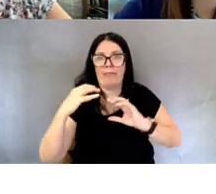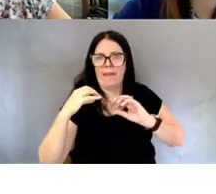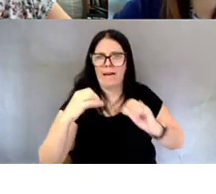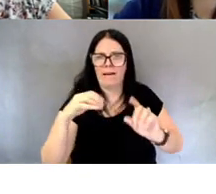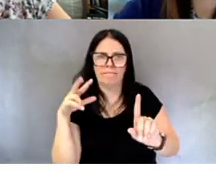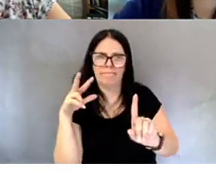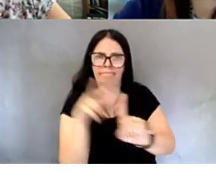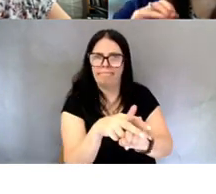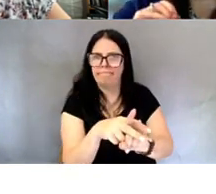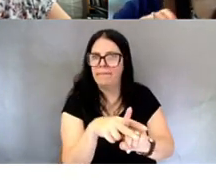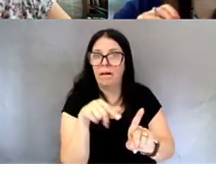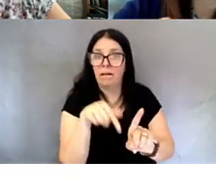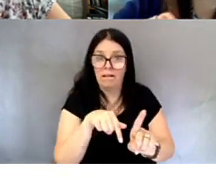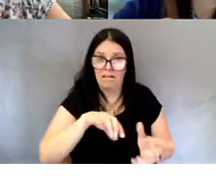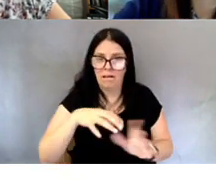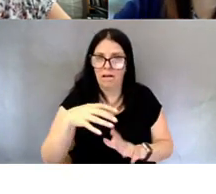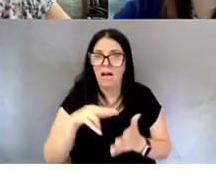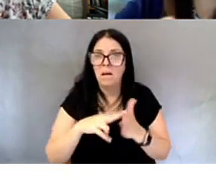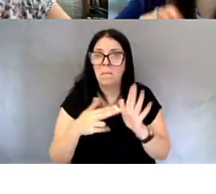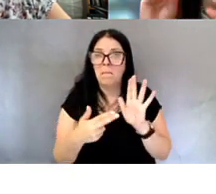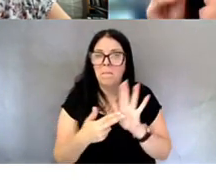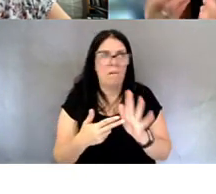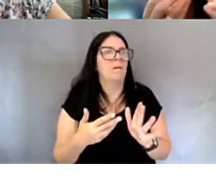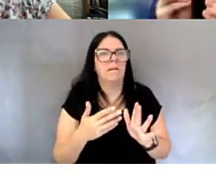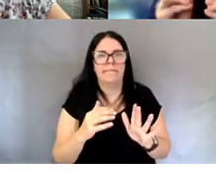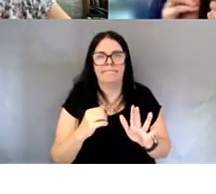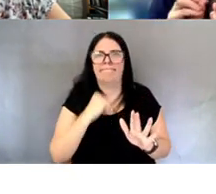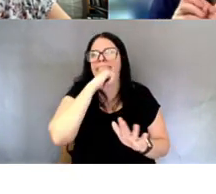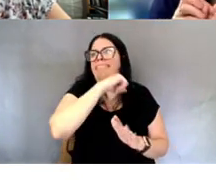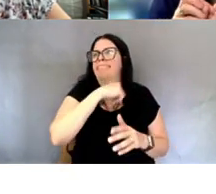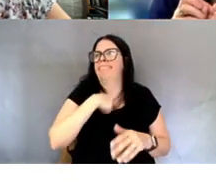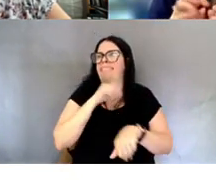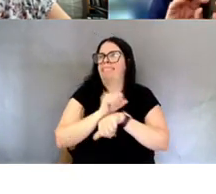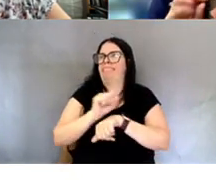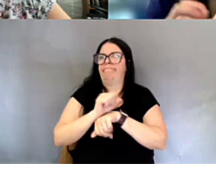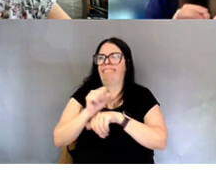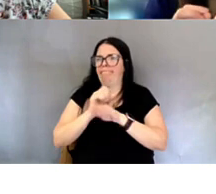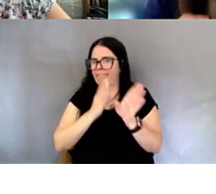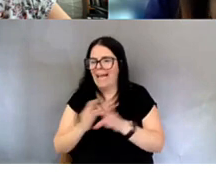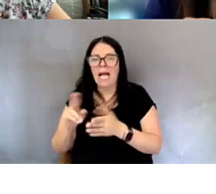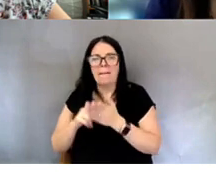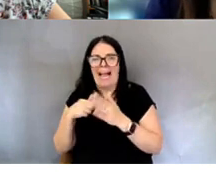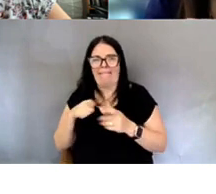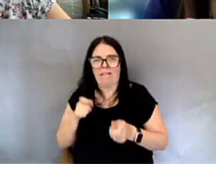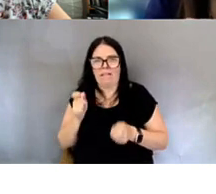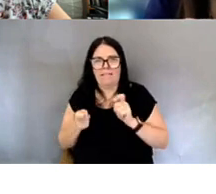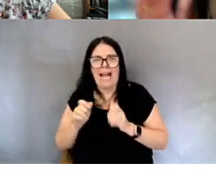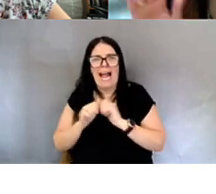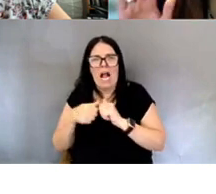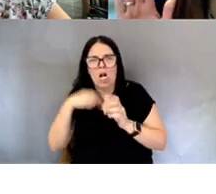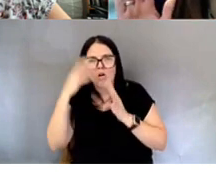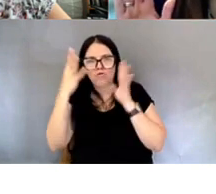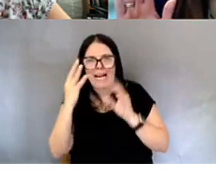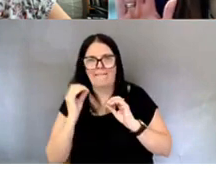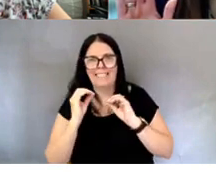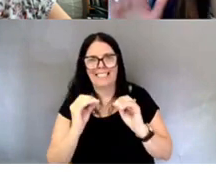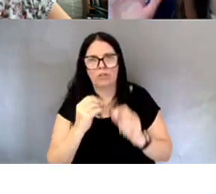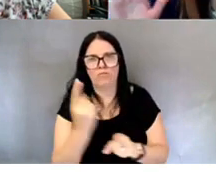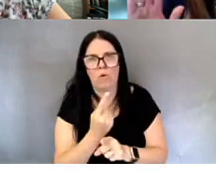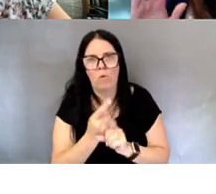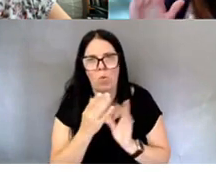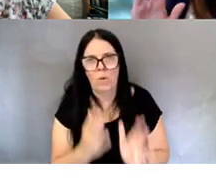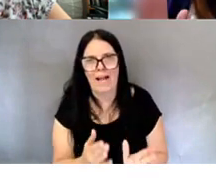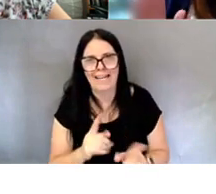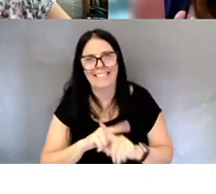a microcosm of on-the-ground realities that require fine-tuning and creative teaching solutions. Here, I'm